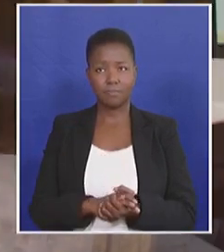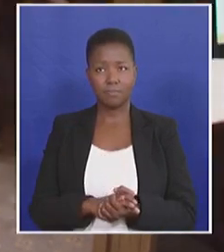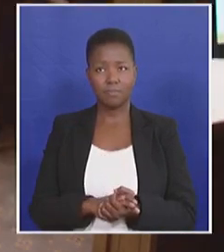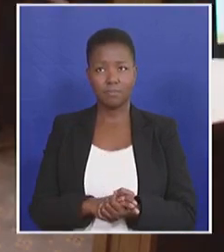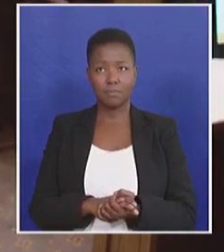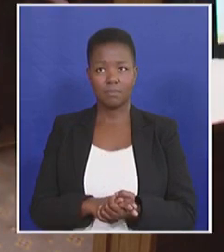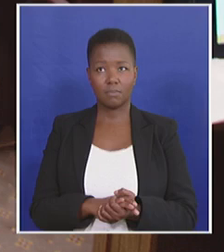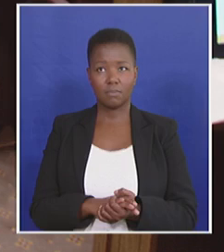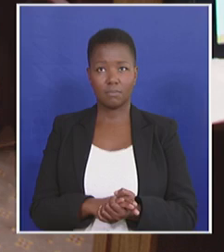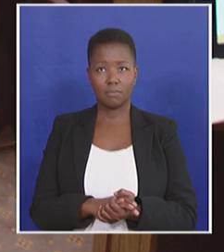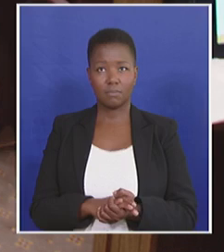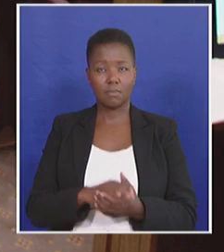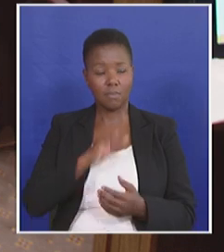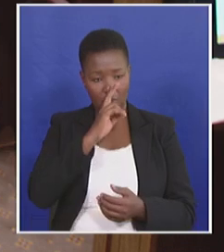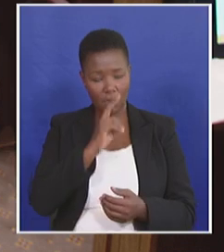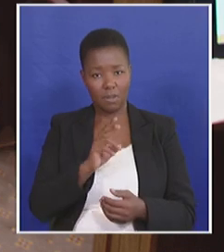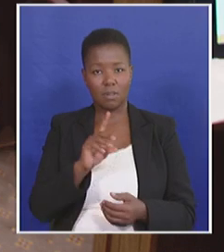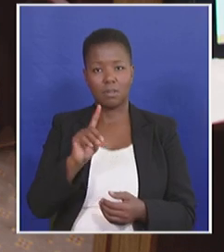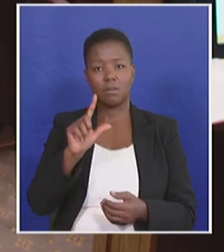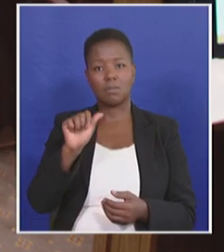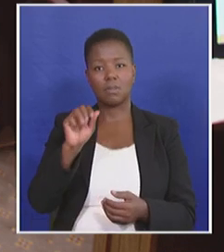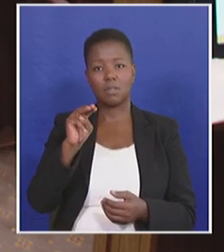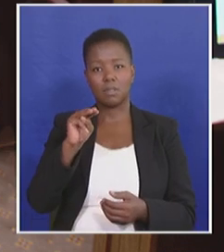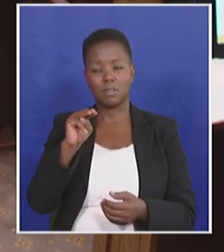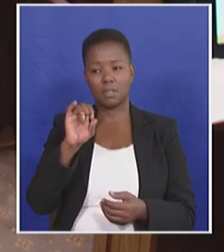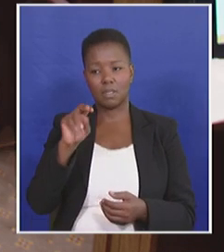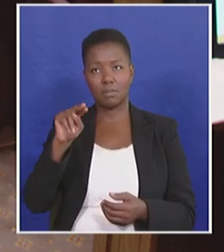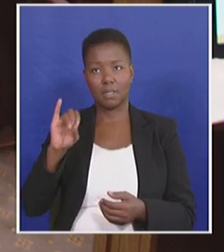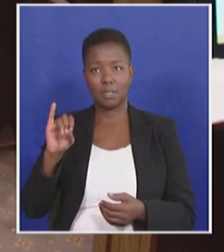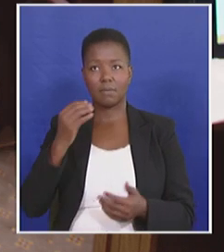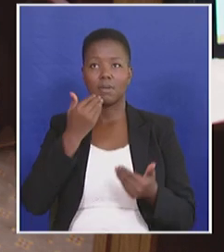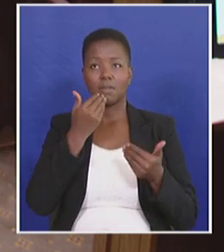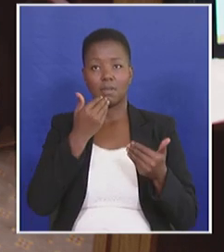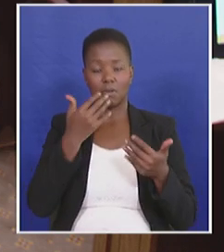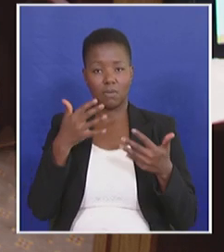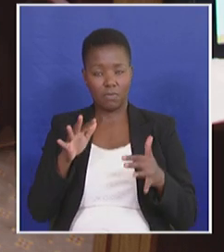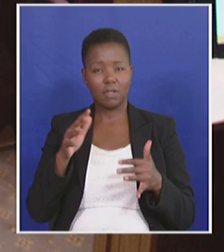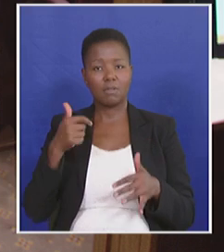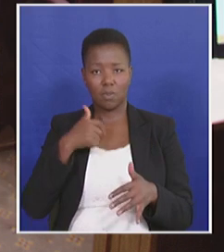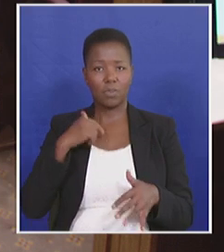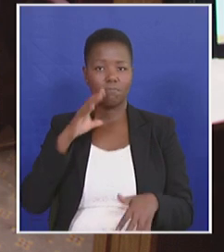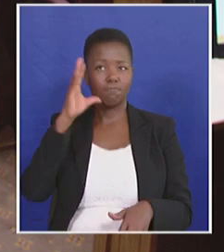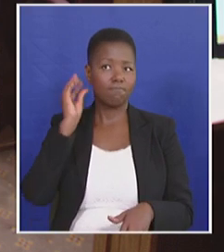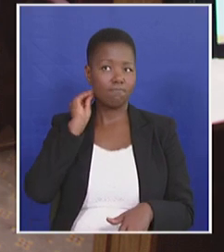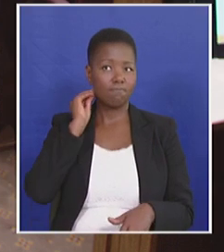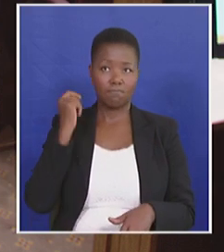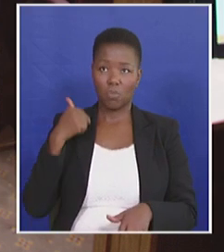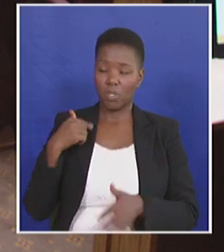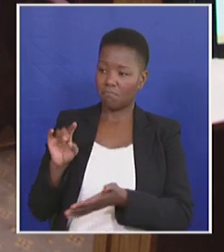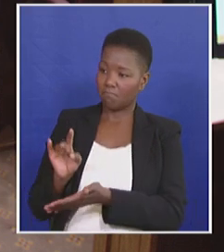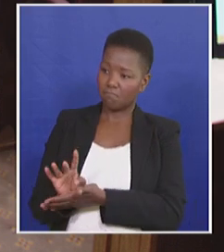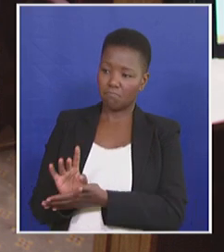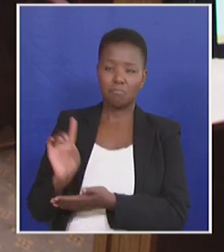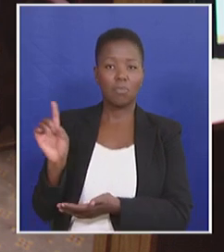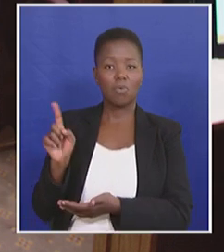Okay, thank you very much, Honorable Dlamini. And we have all noticed that nobody chased him out.